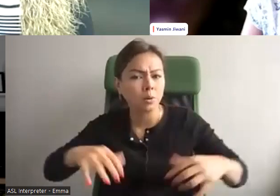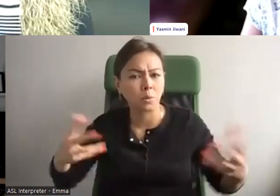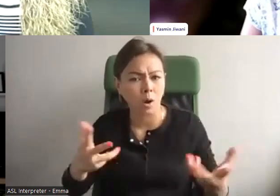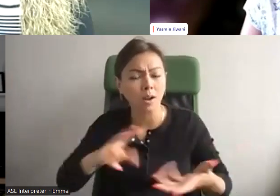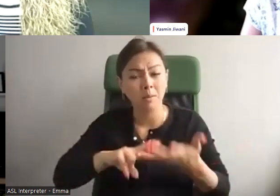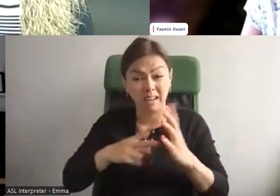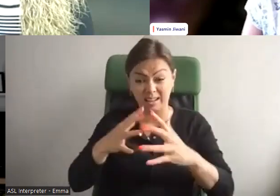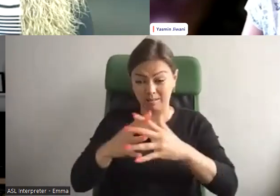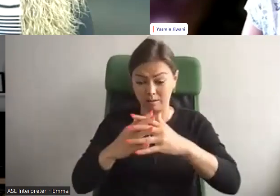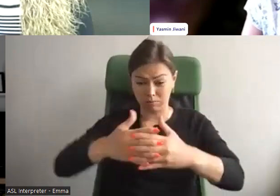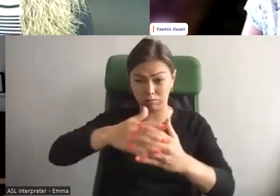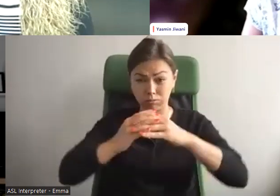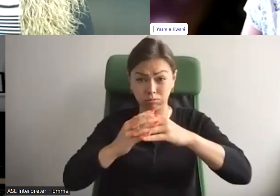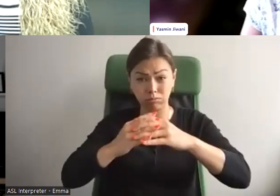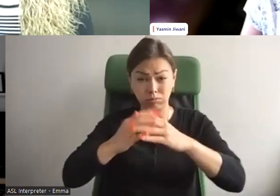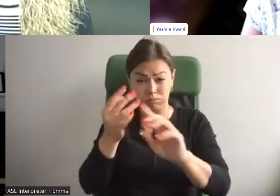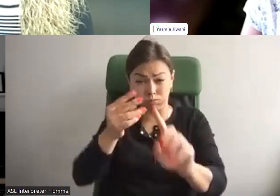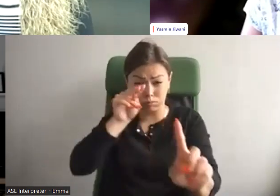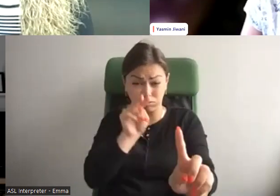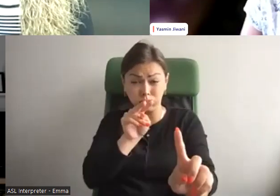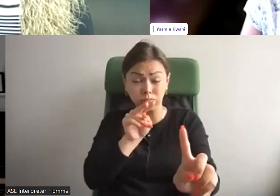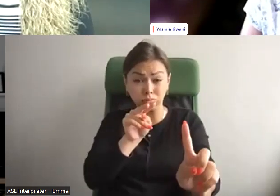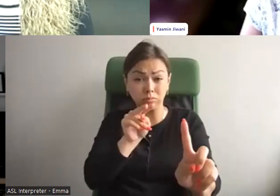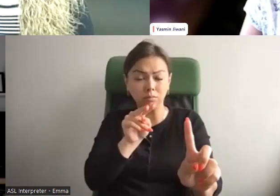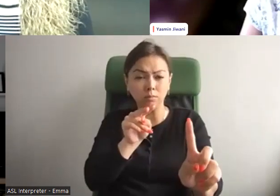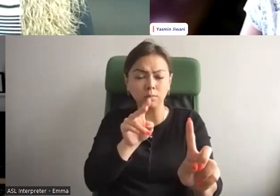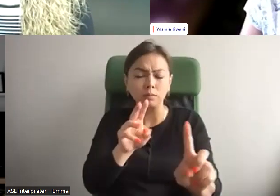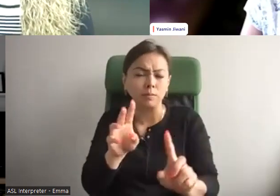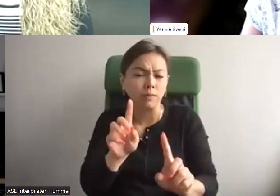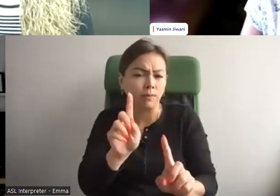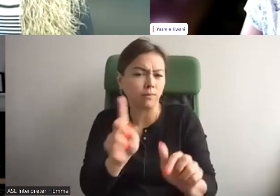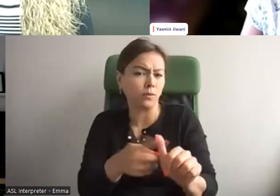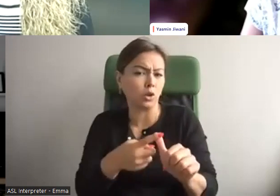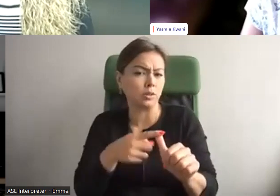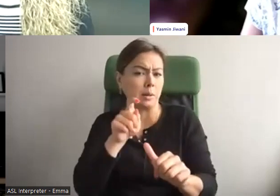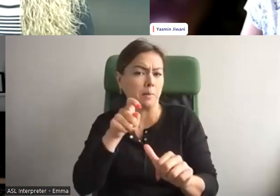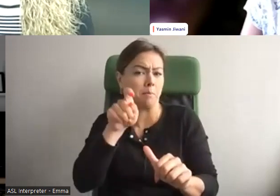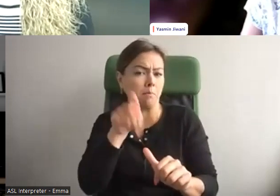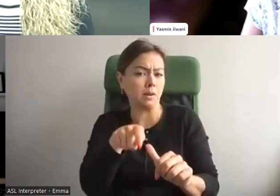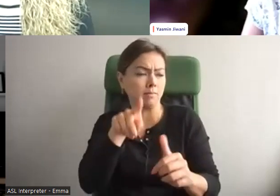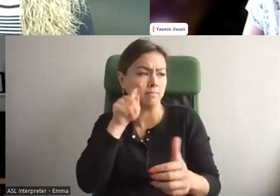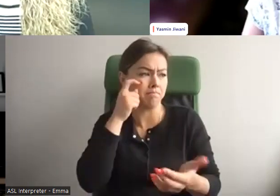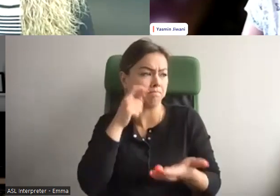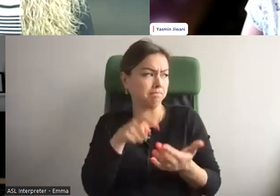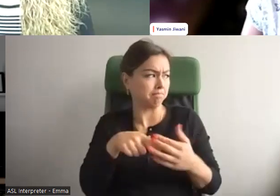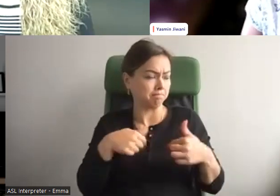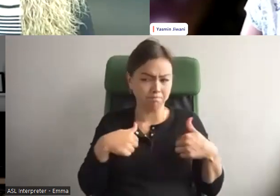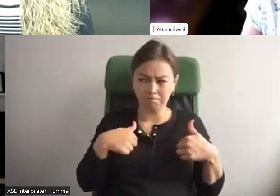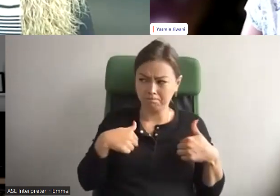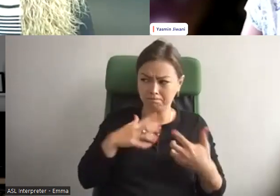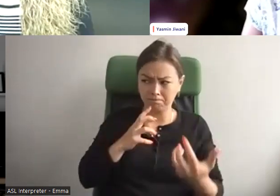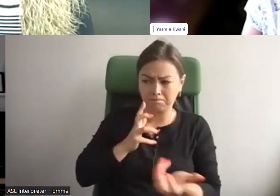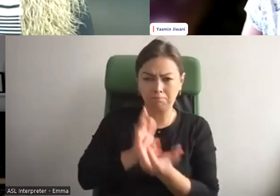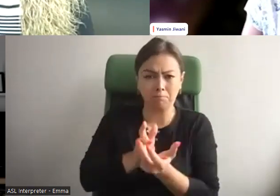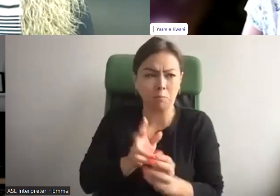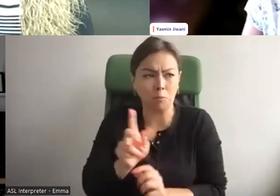perspective, so much of it depends on where you're located in the rungs of the